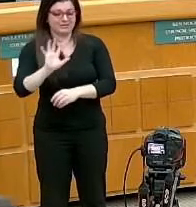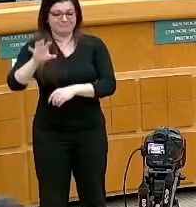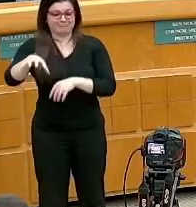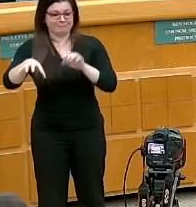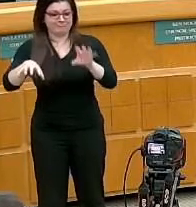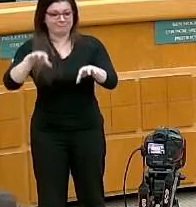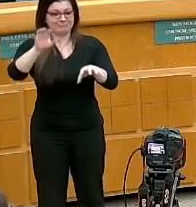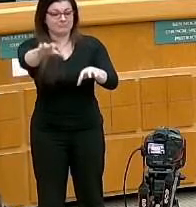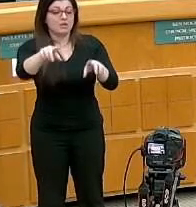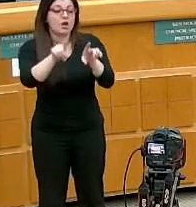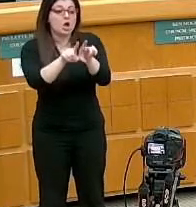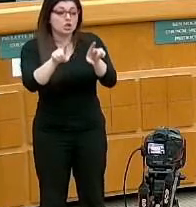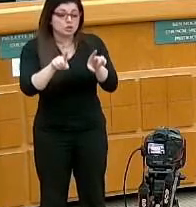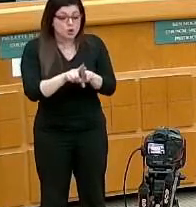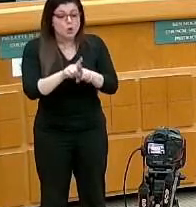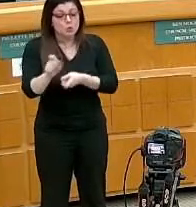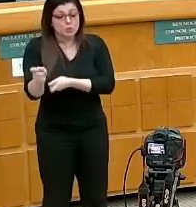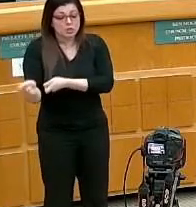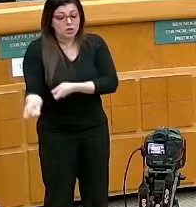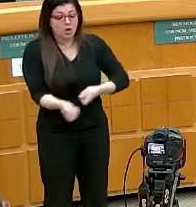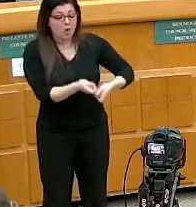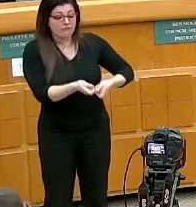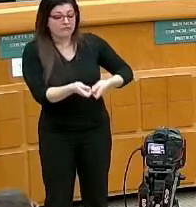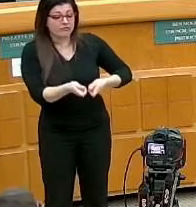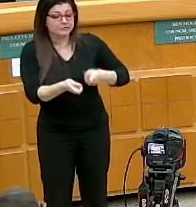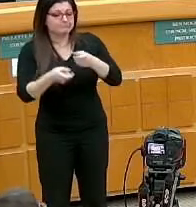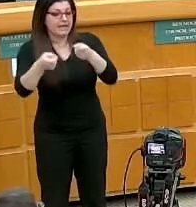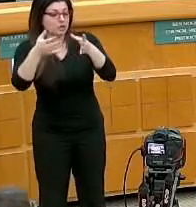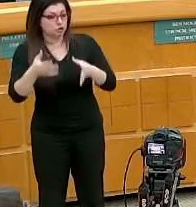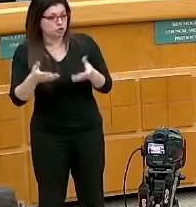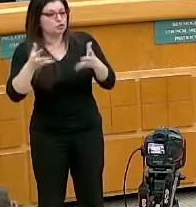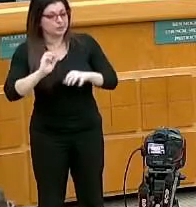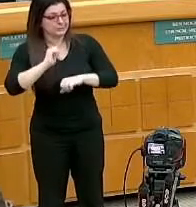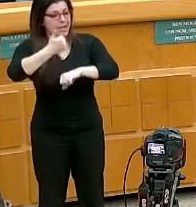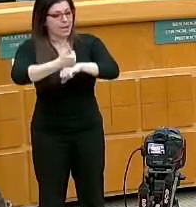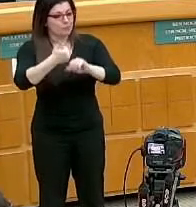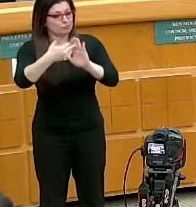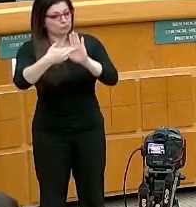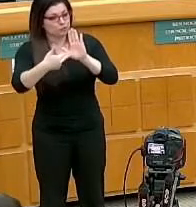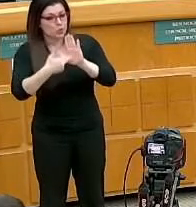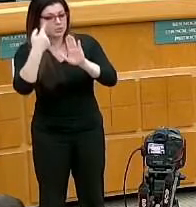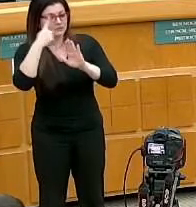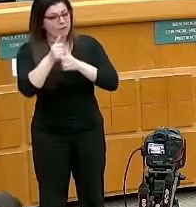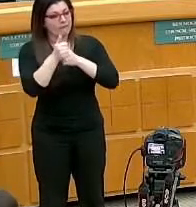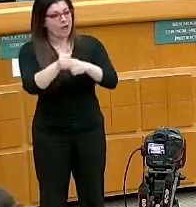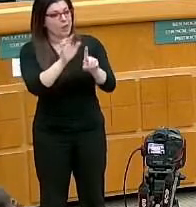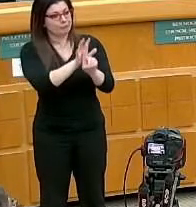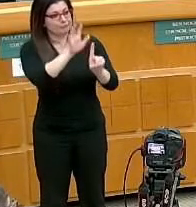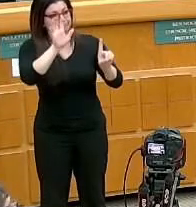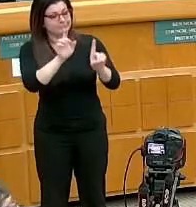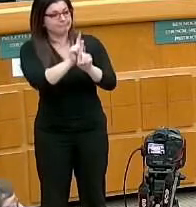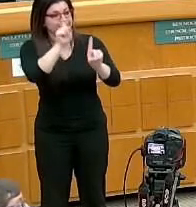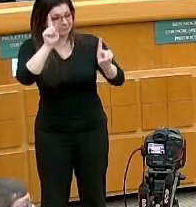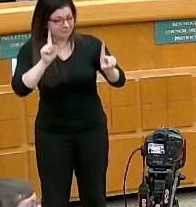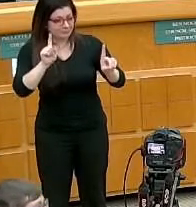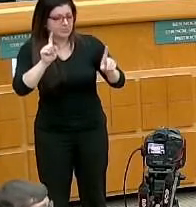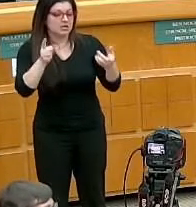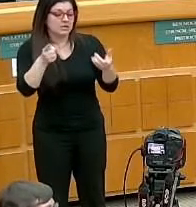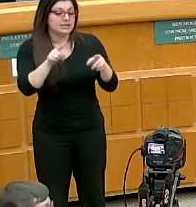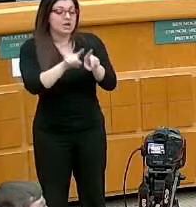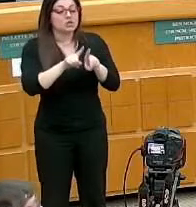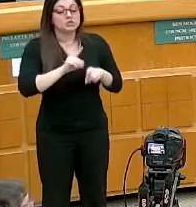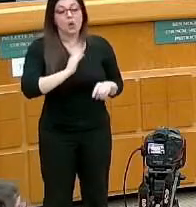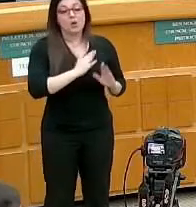social distancing practices in place, and our city attorney has